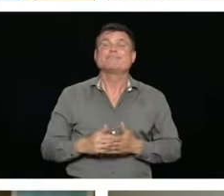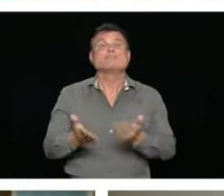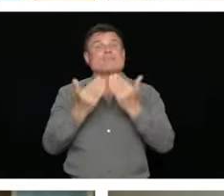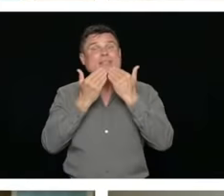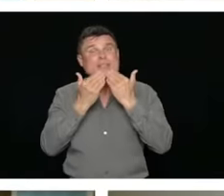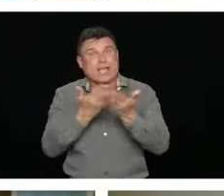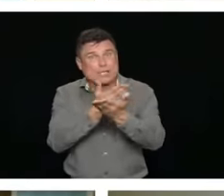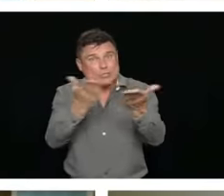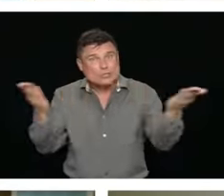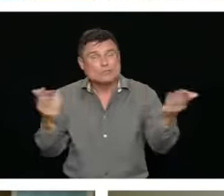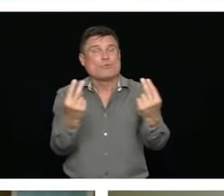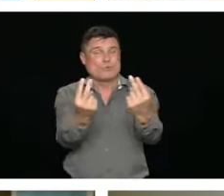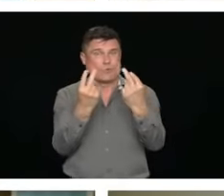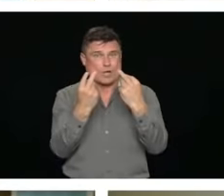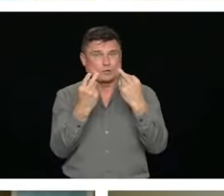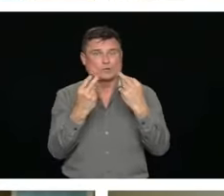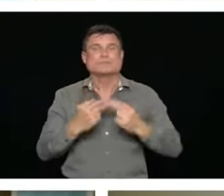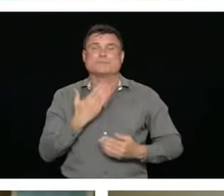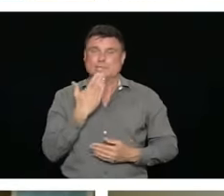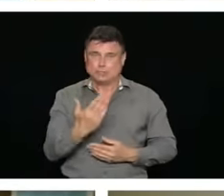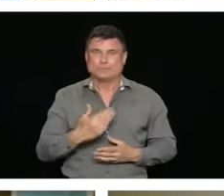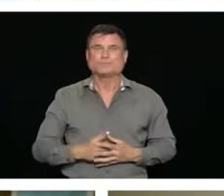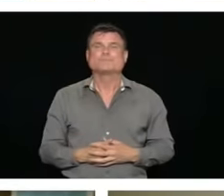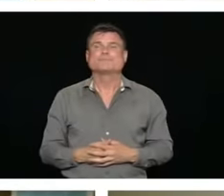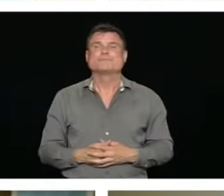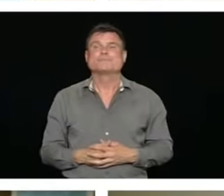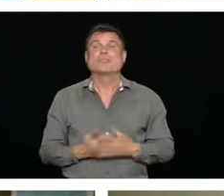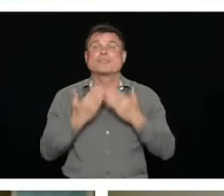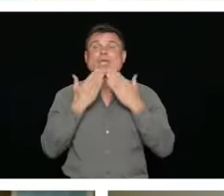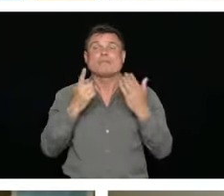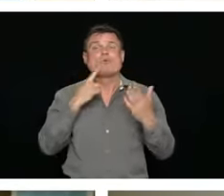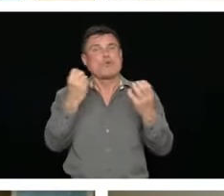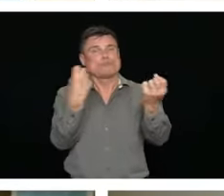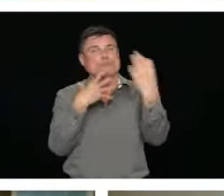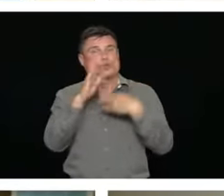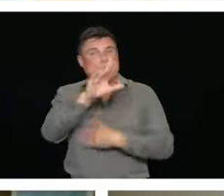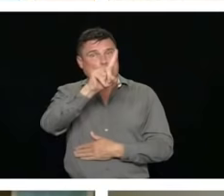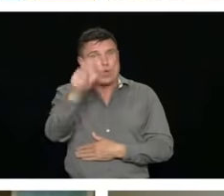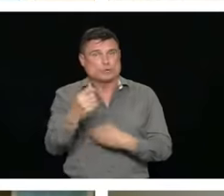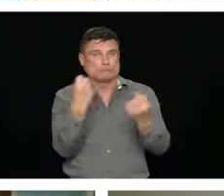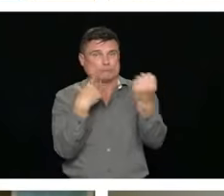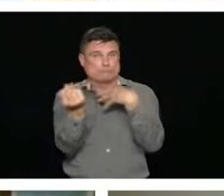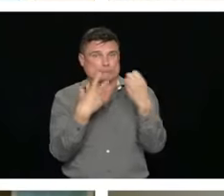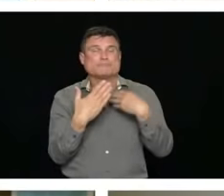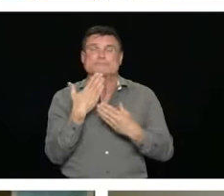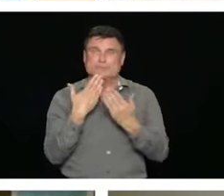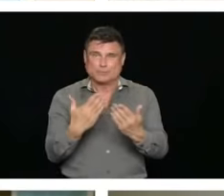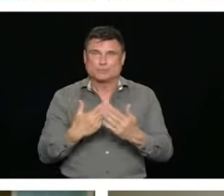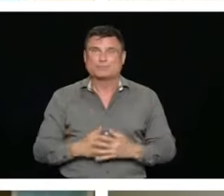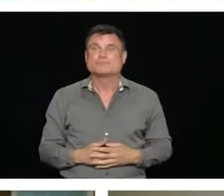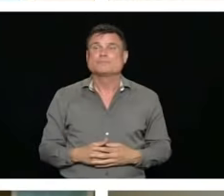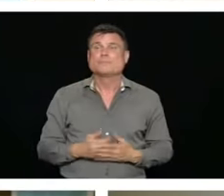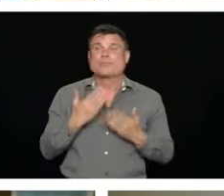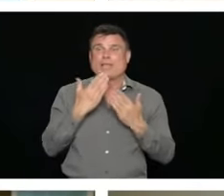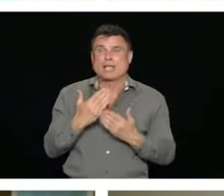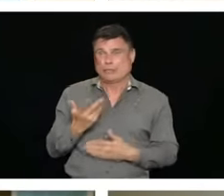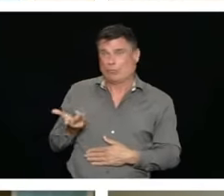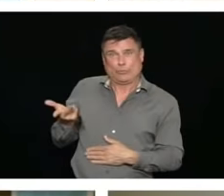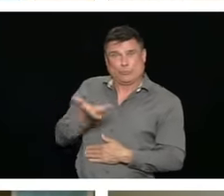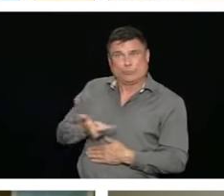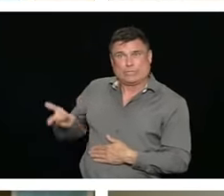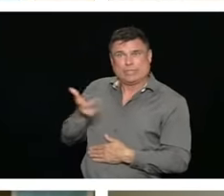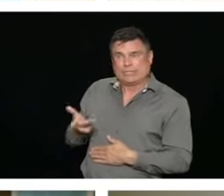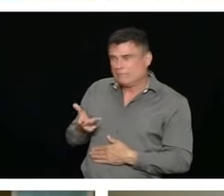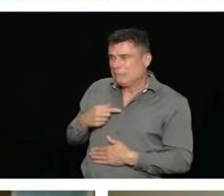for being patient with my adding more questions and running longer than we had projected. I know that some